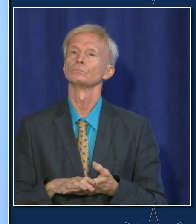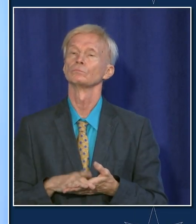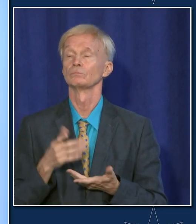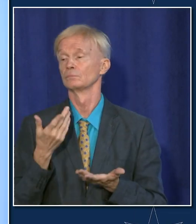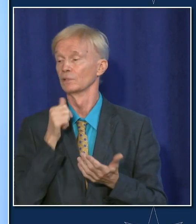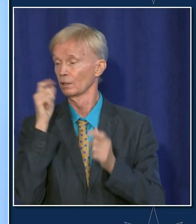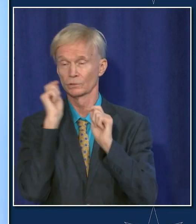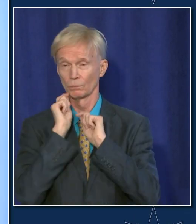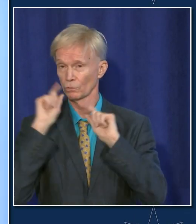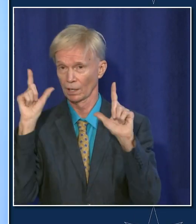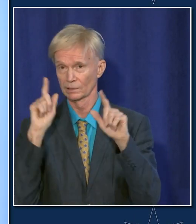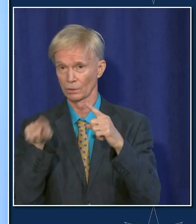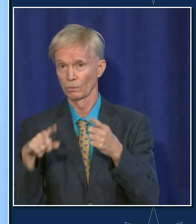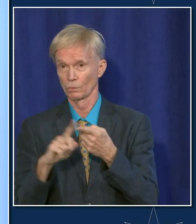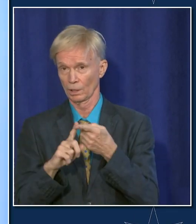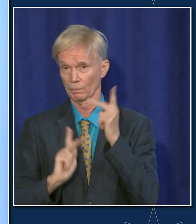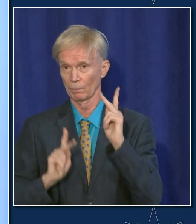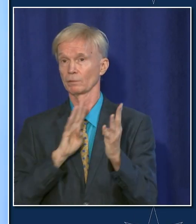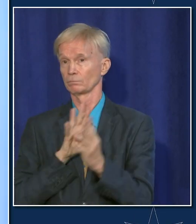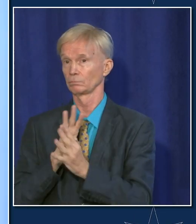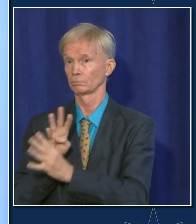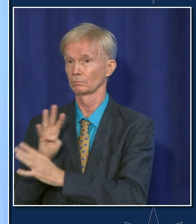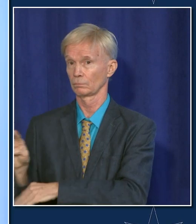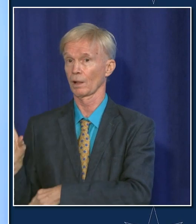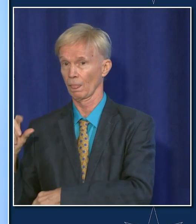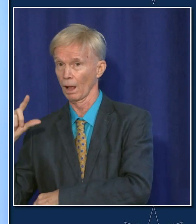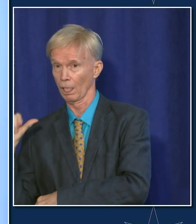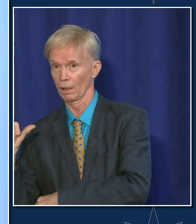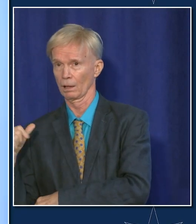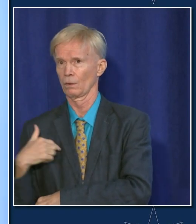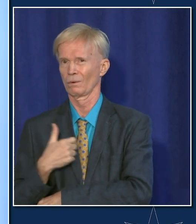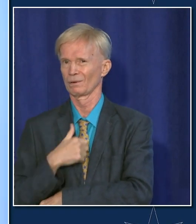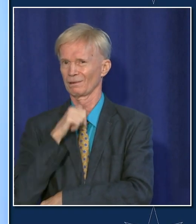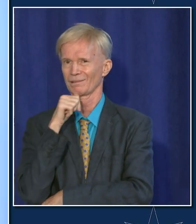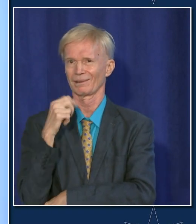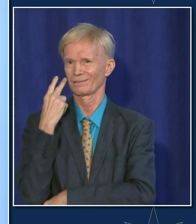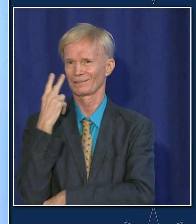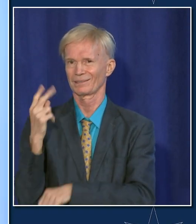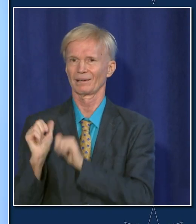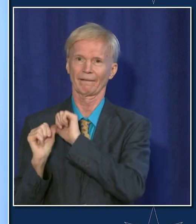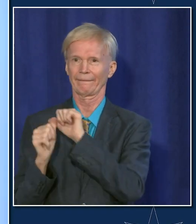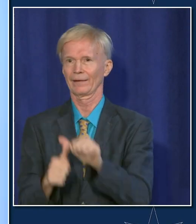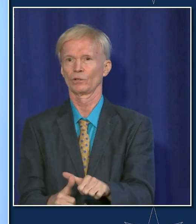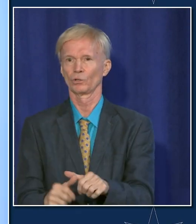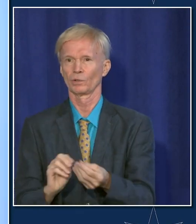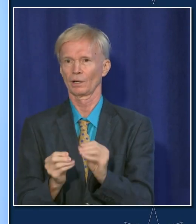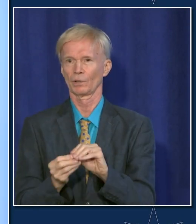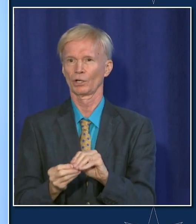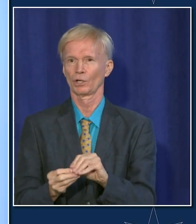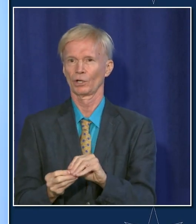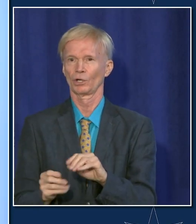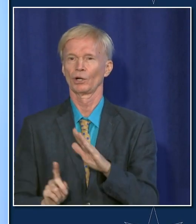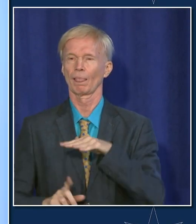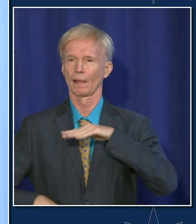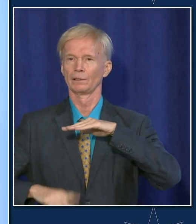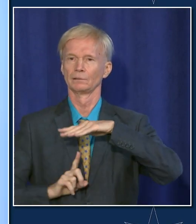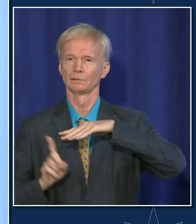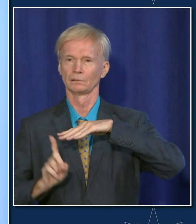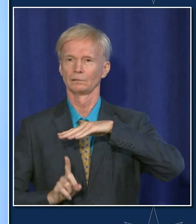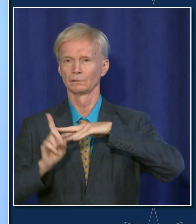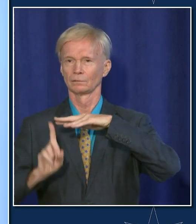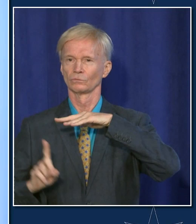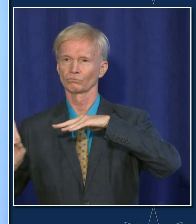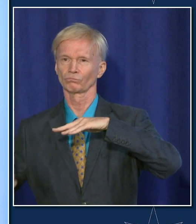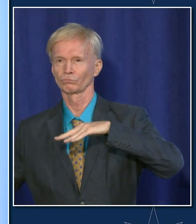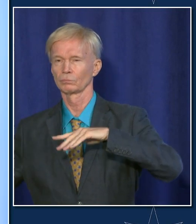surprisingly, folks were attending Lollapalooza. We've not seen a lot of continued cases or late appearing cases coming after